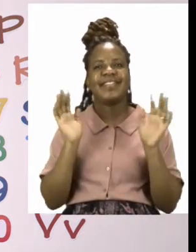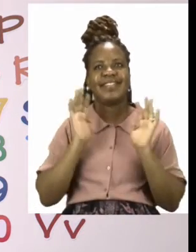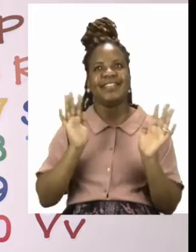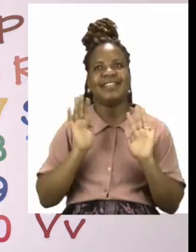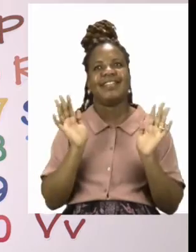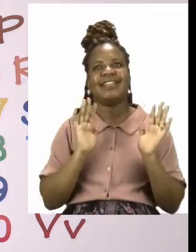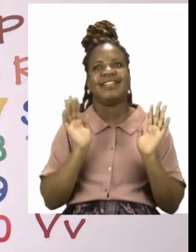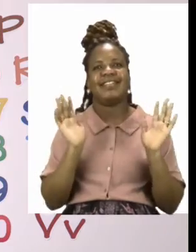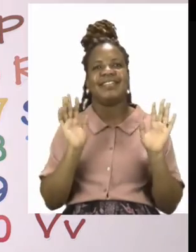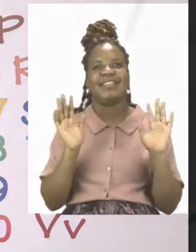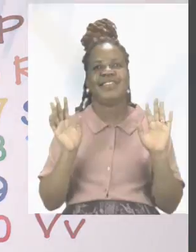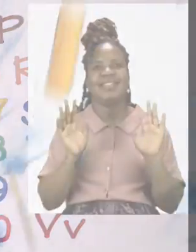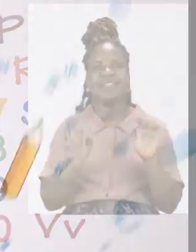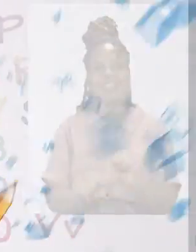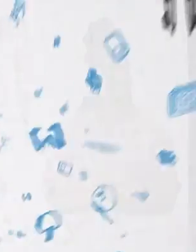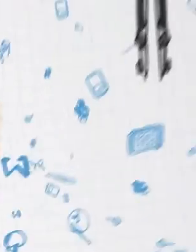Goodbye!